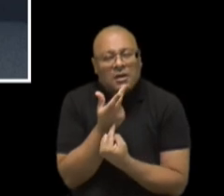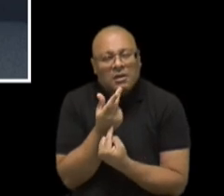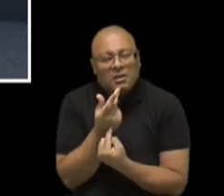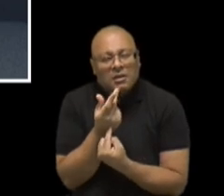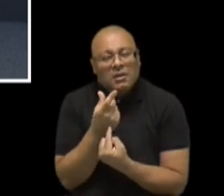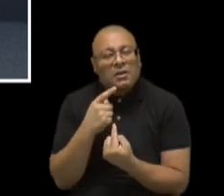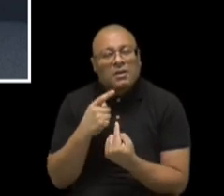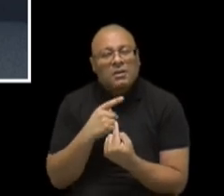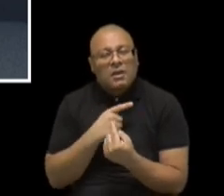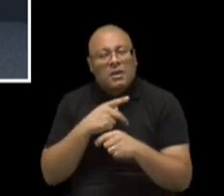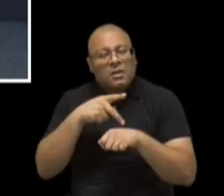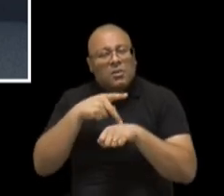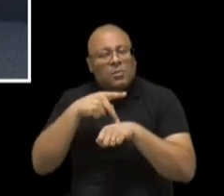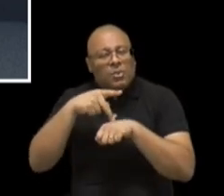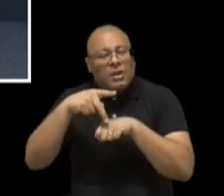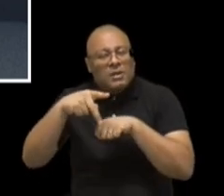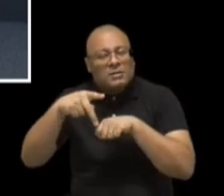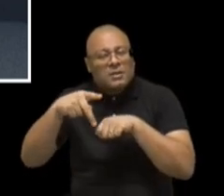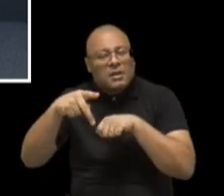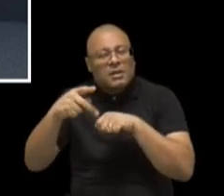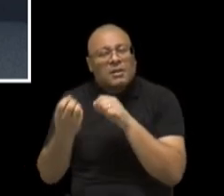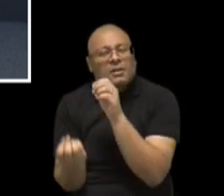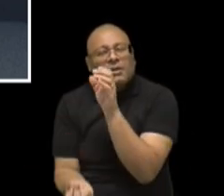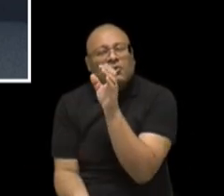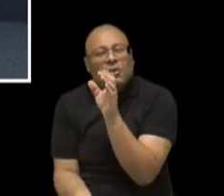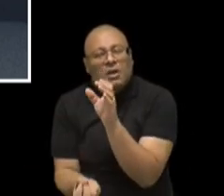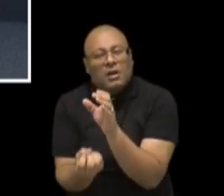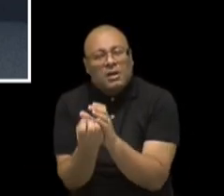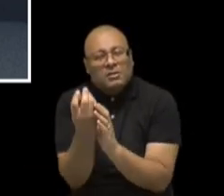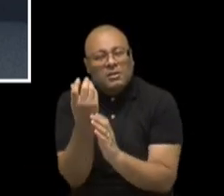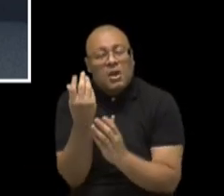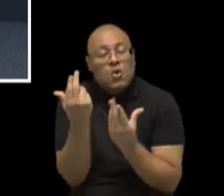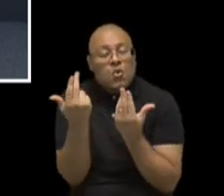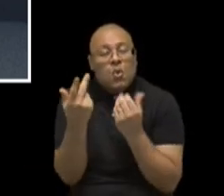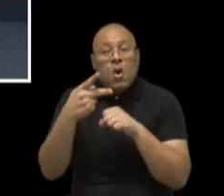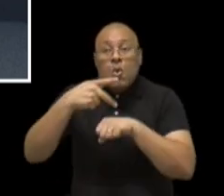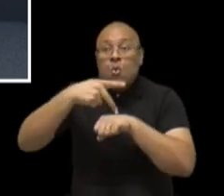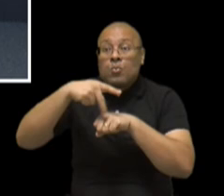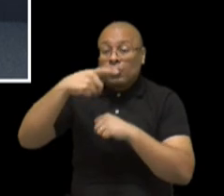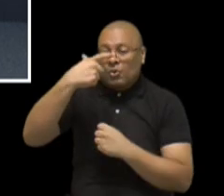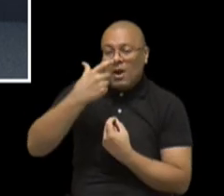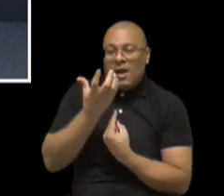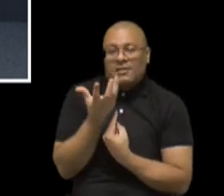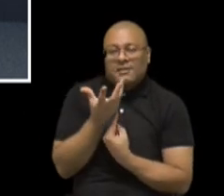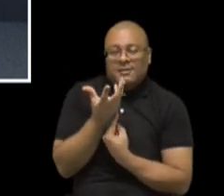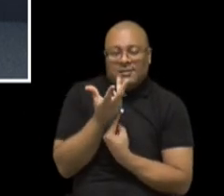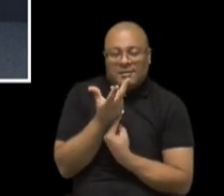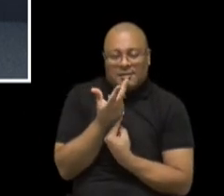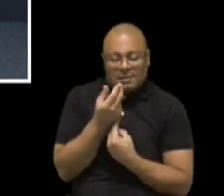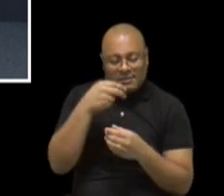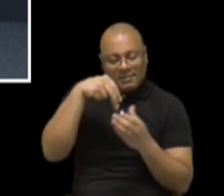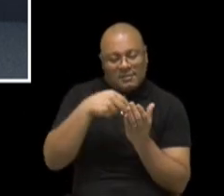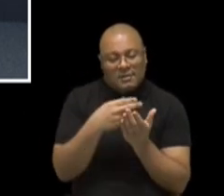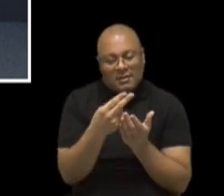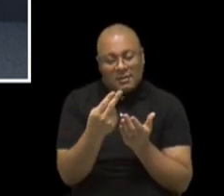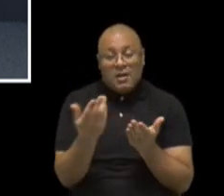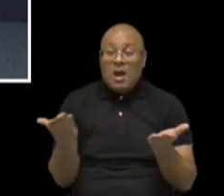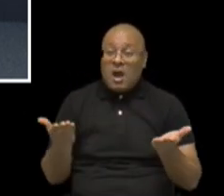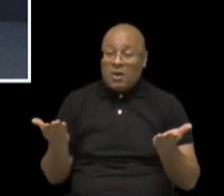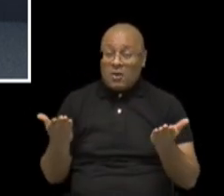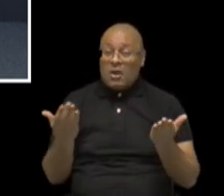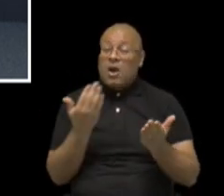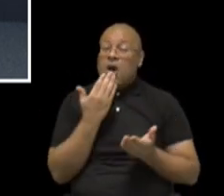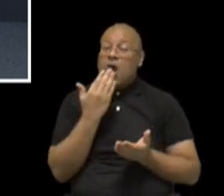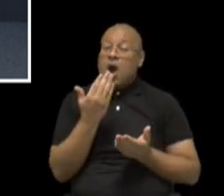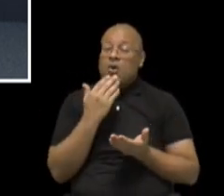a specific period of its production, of its artistic production. And on that I base our color